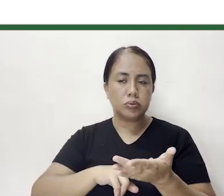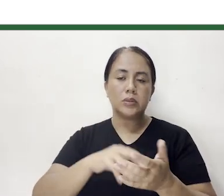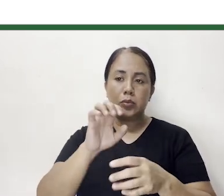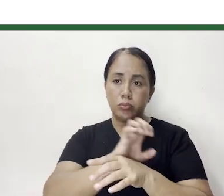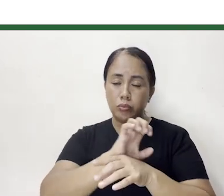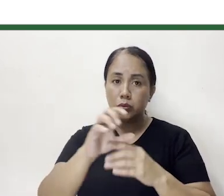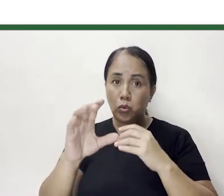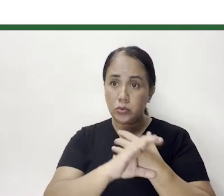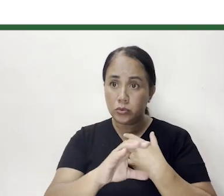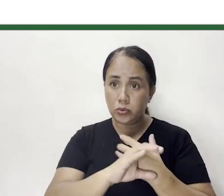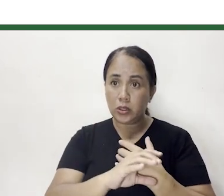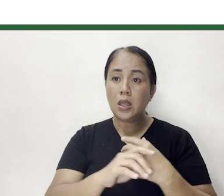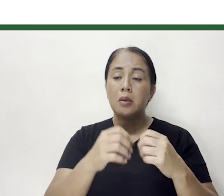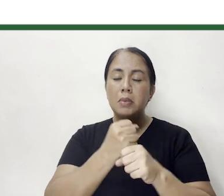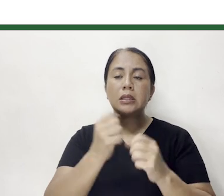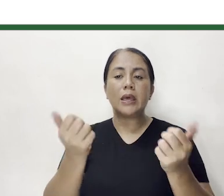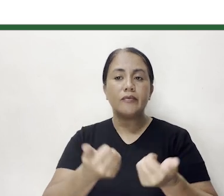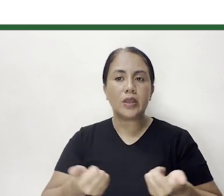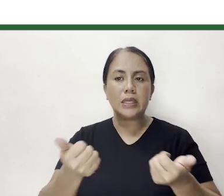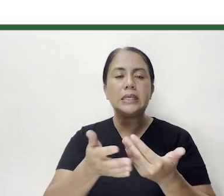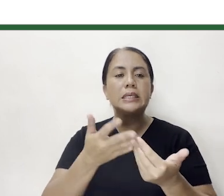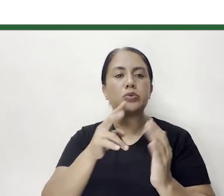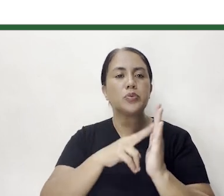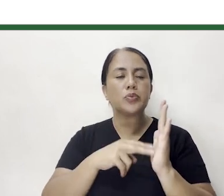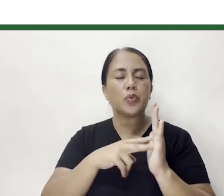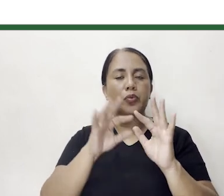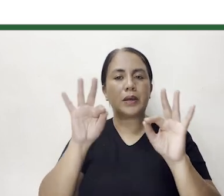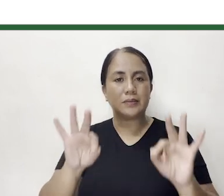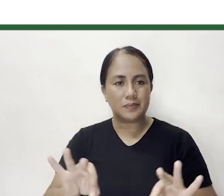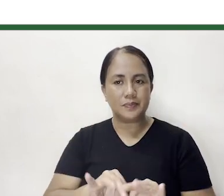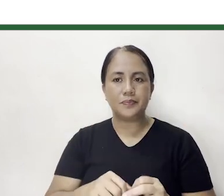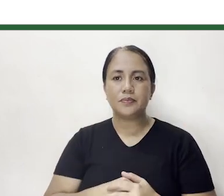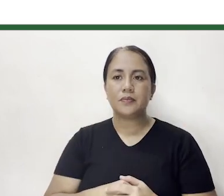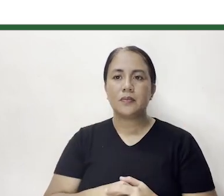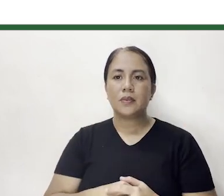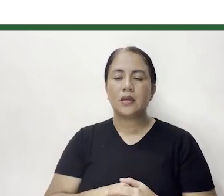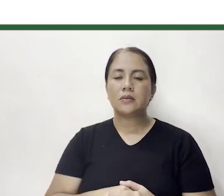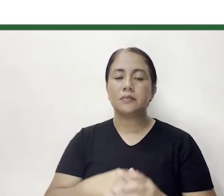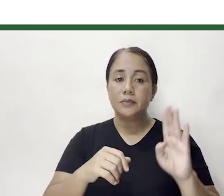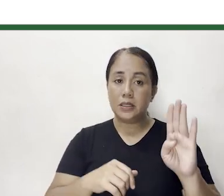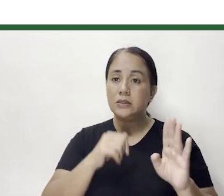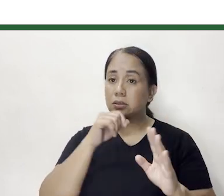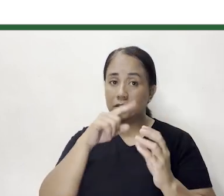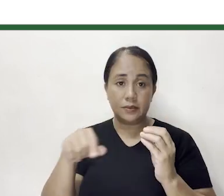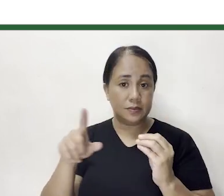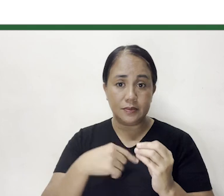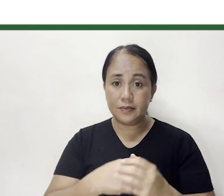signed an employment contract that was made available in easy read format.